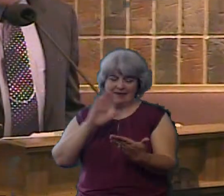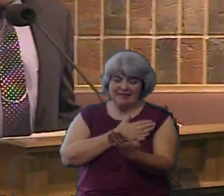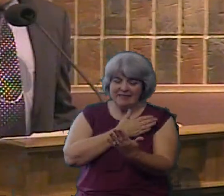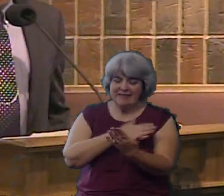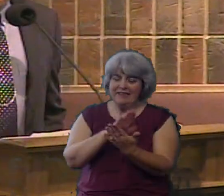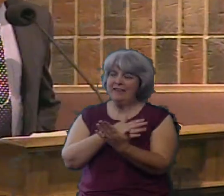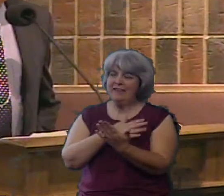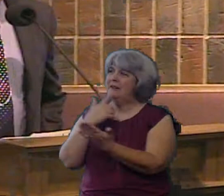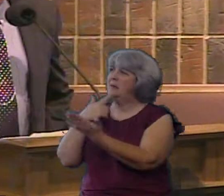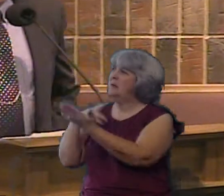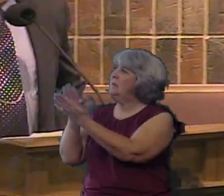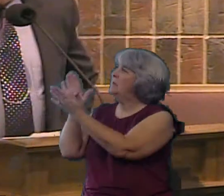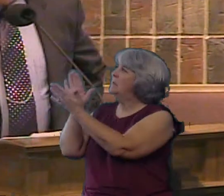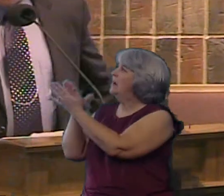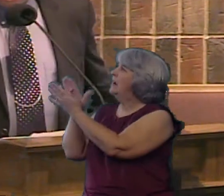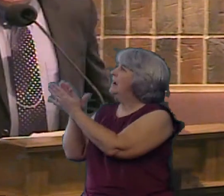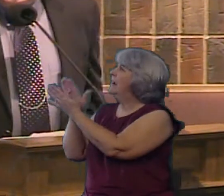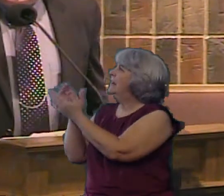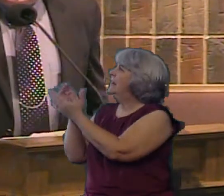our petitions,